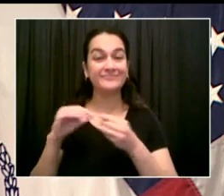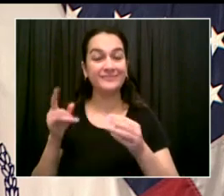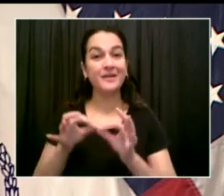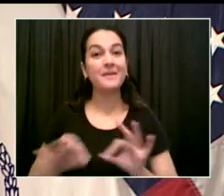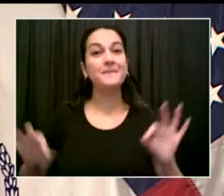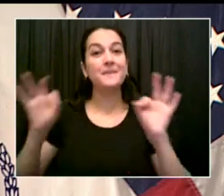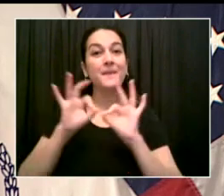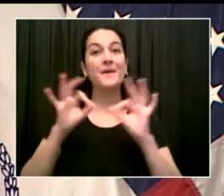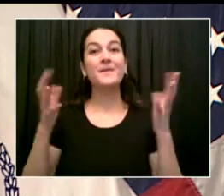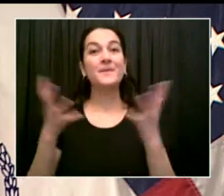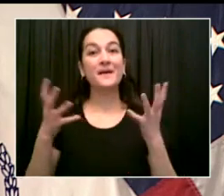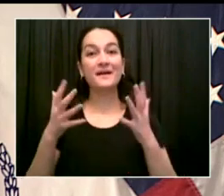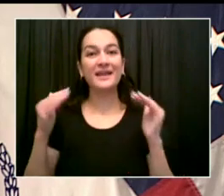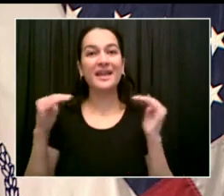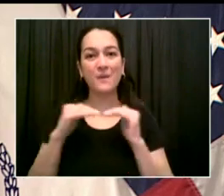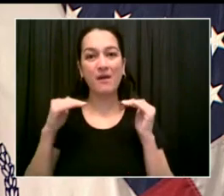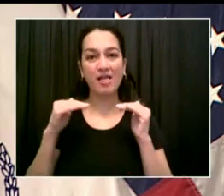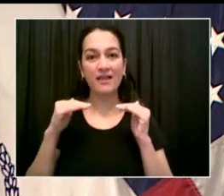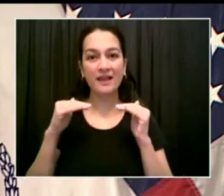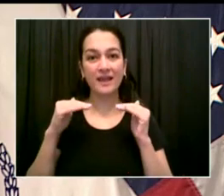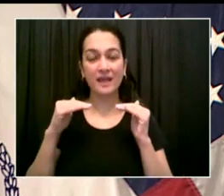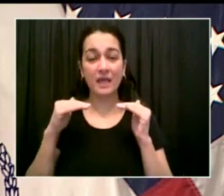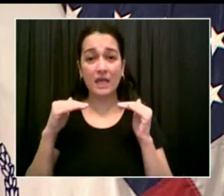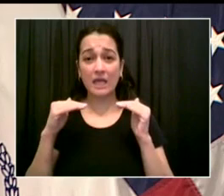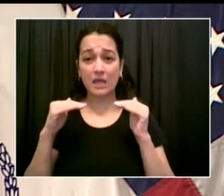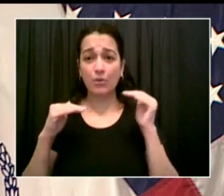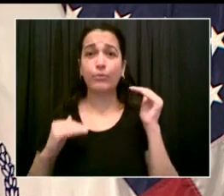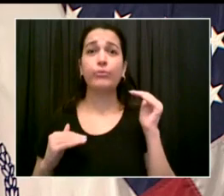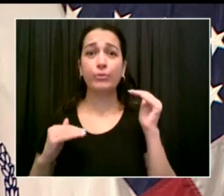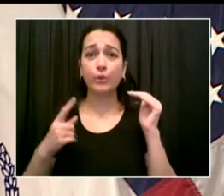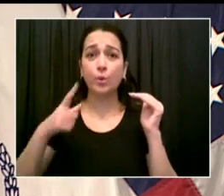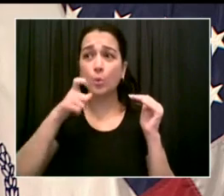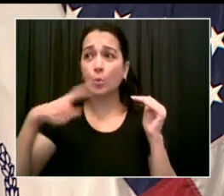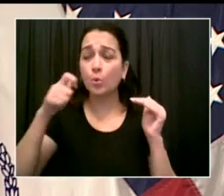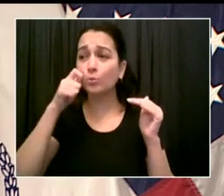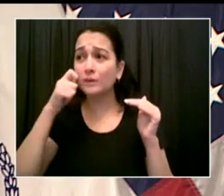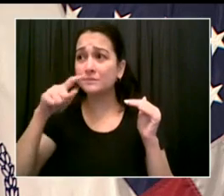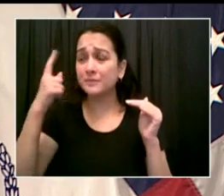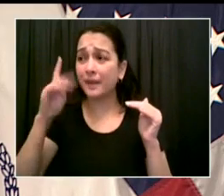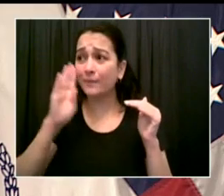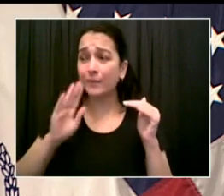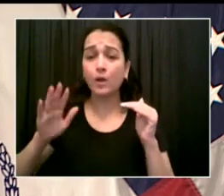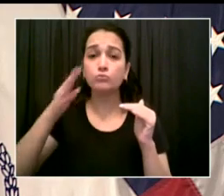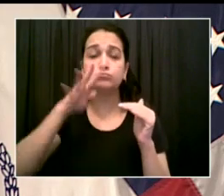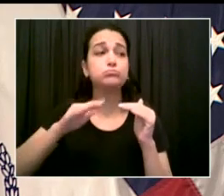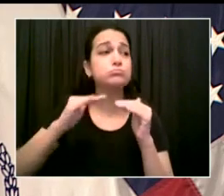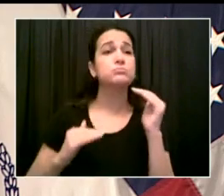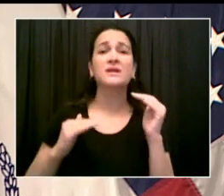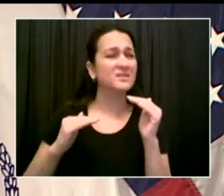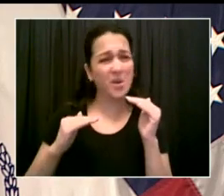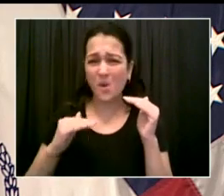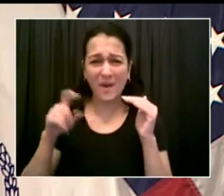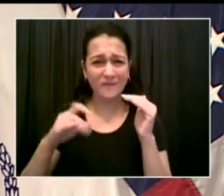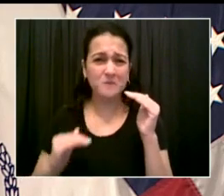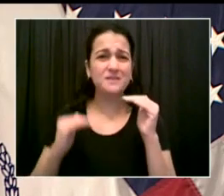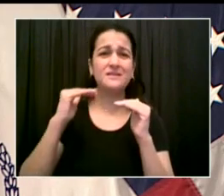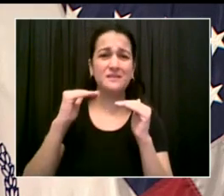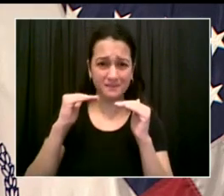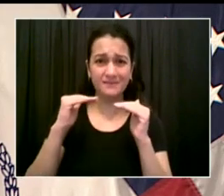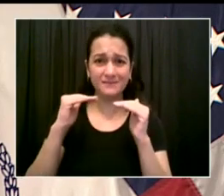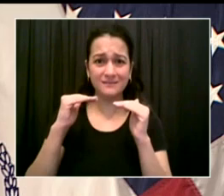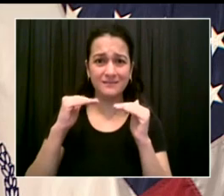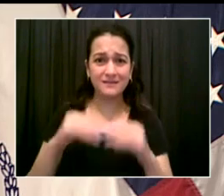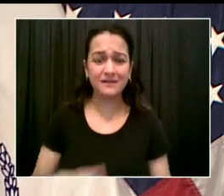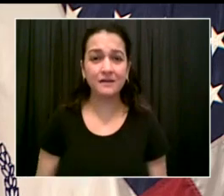COVID. It's so important to hear the voices that are refocusing all of us on equity. And this new